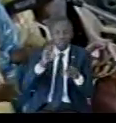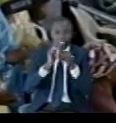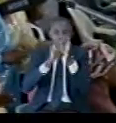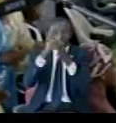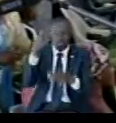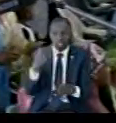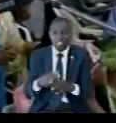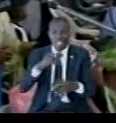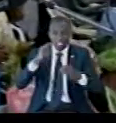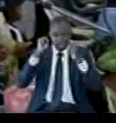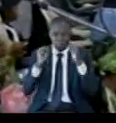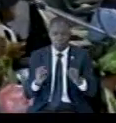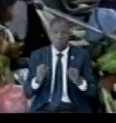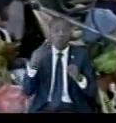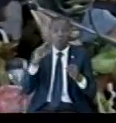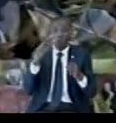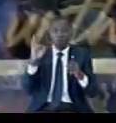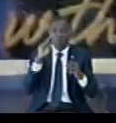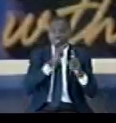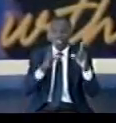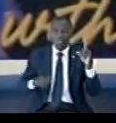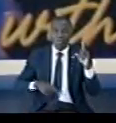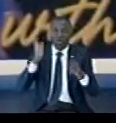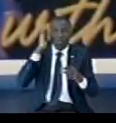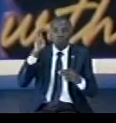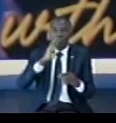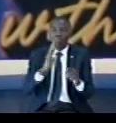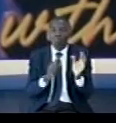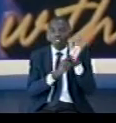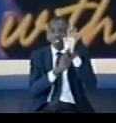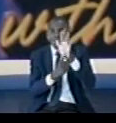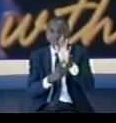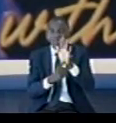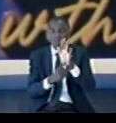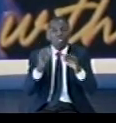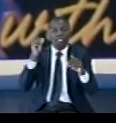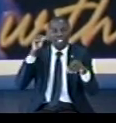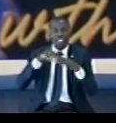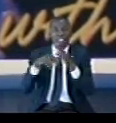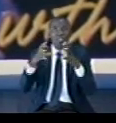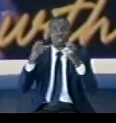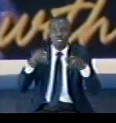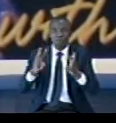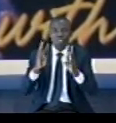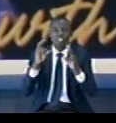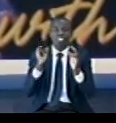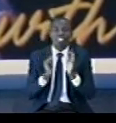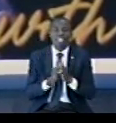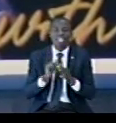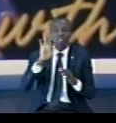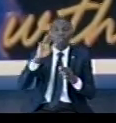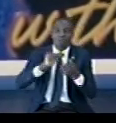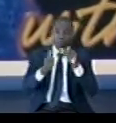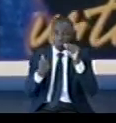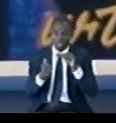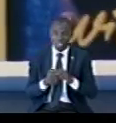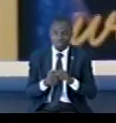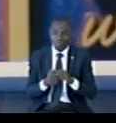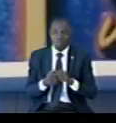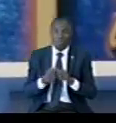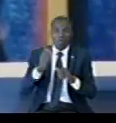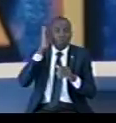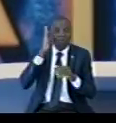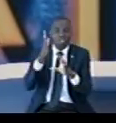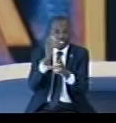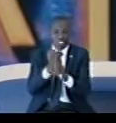And the power of the Lord will be manifested in such a way that your problems will